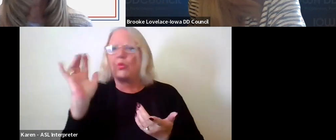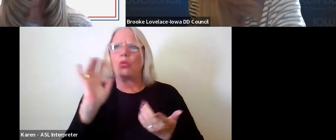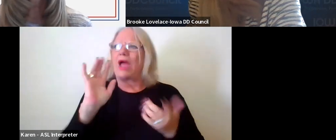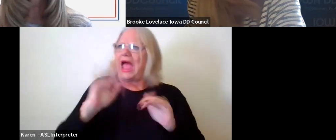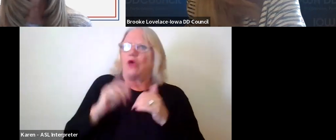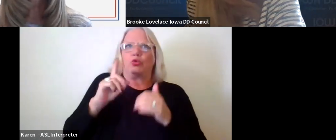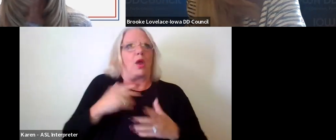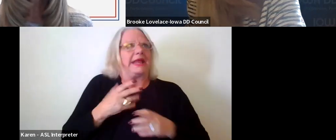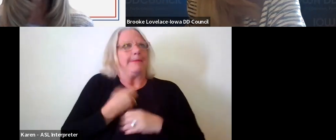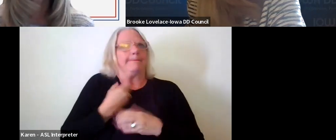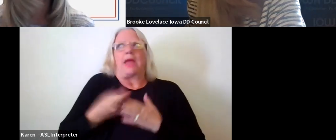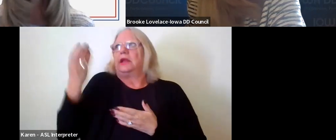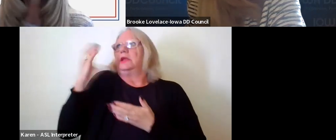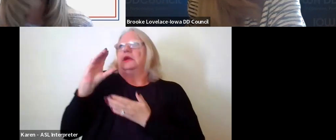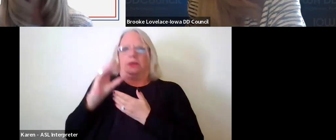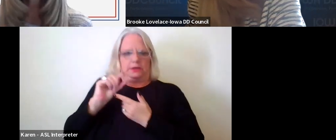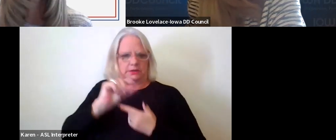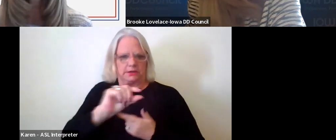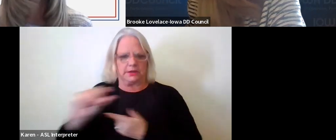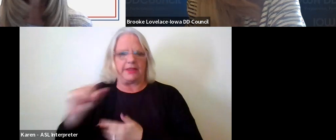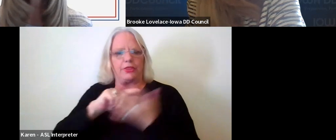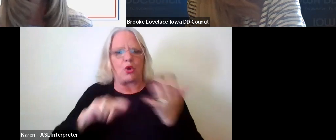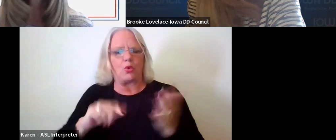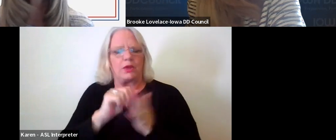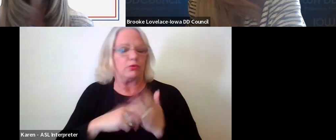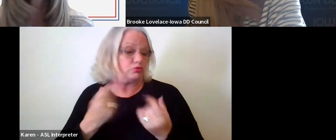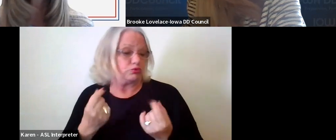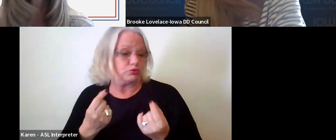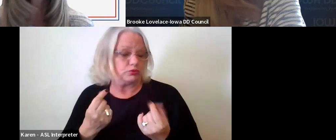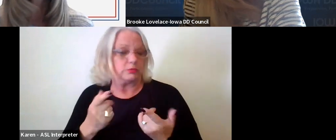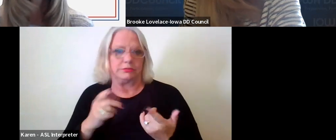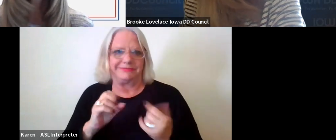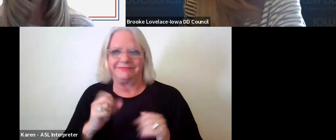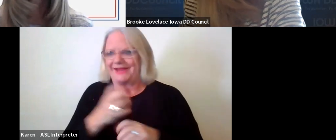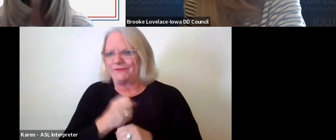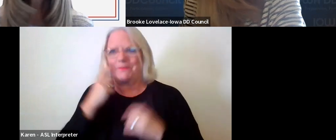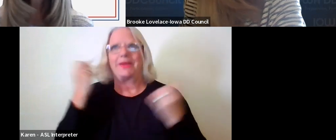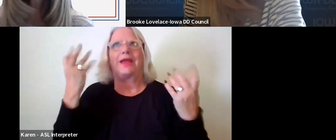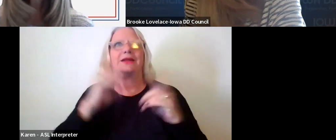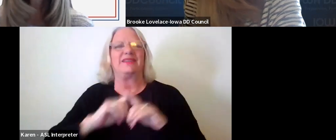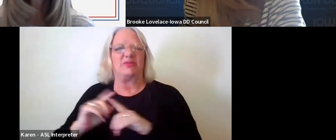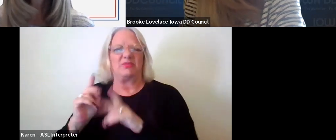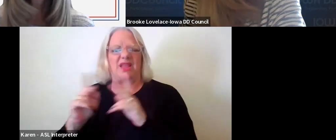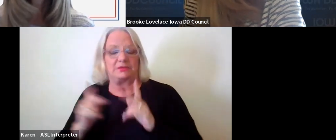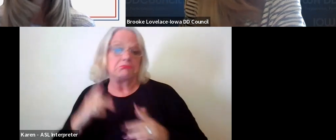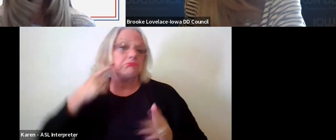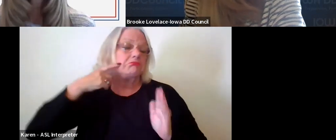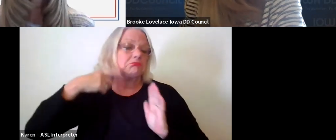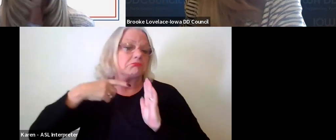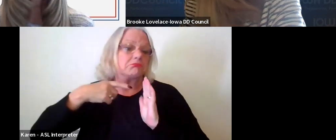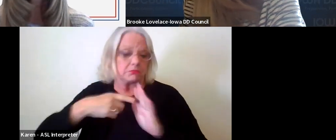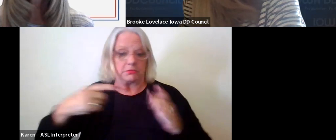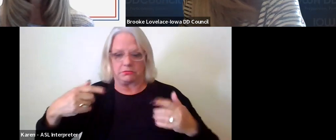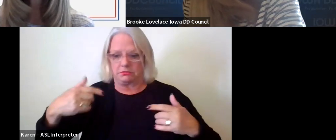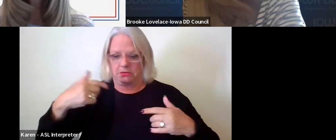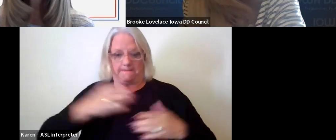get money into these accounts? Well, the great news is it can come from a lot of different sources. The account owner can put money in.